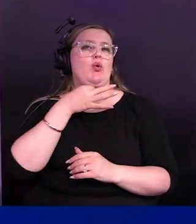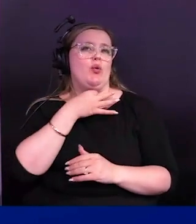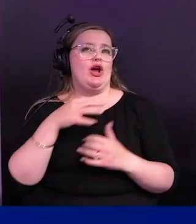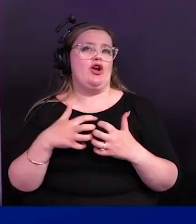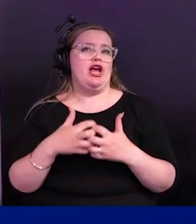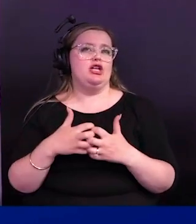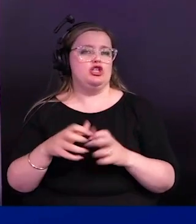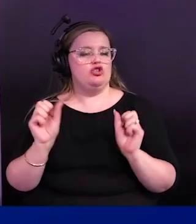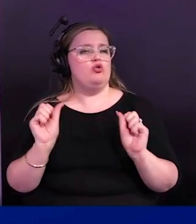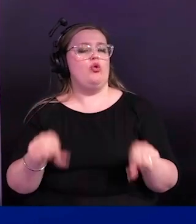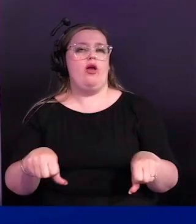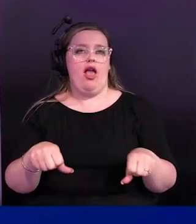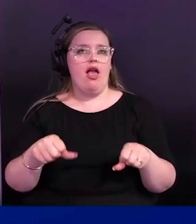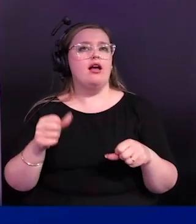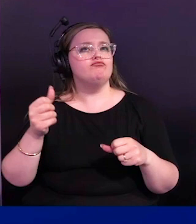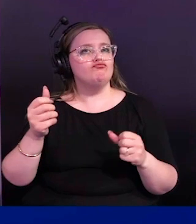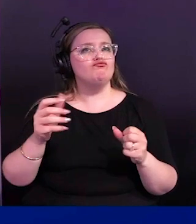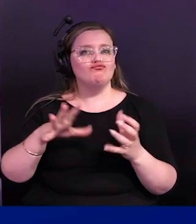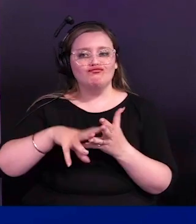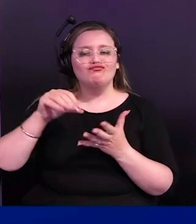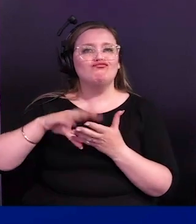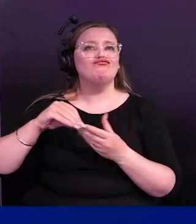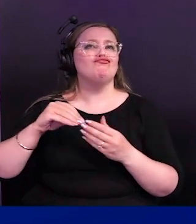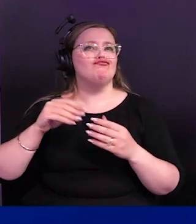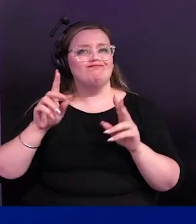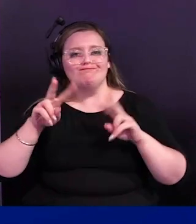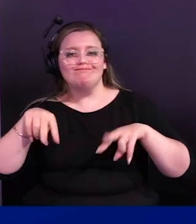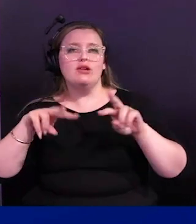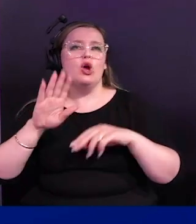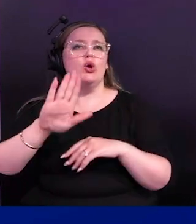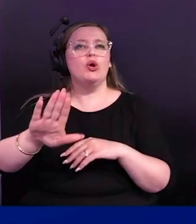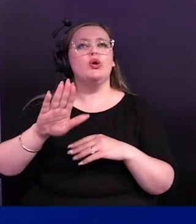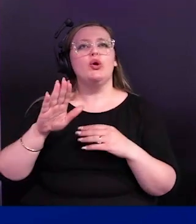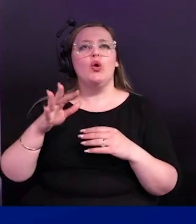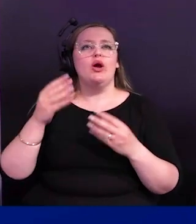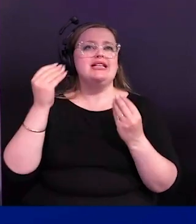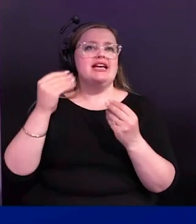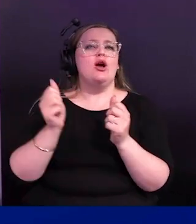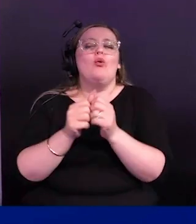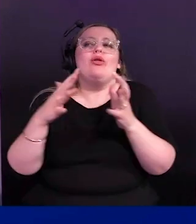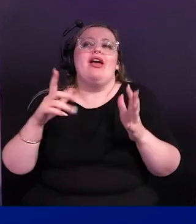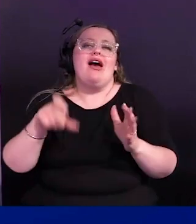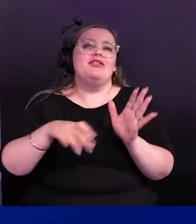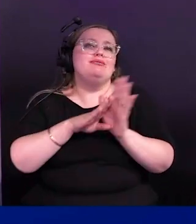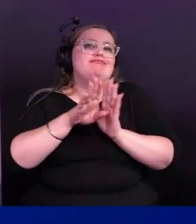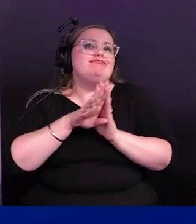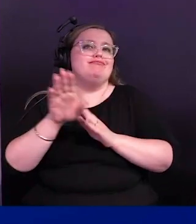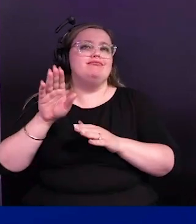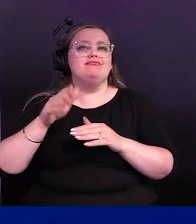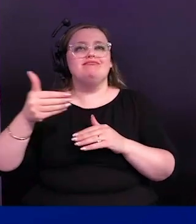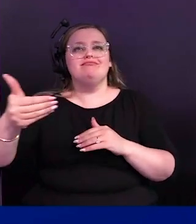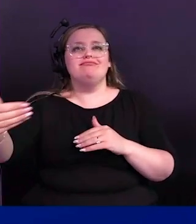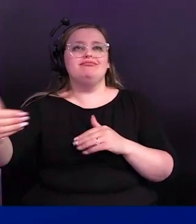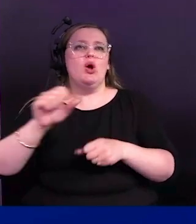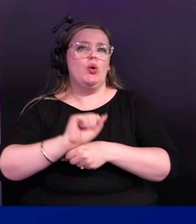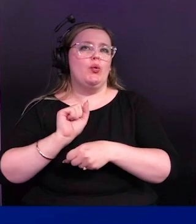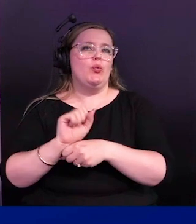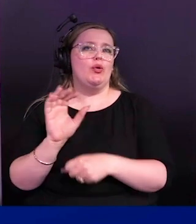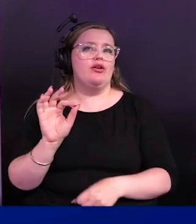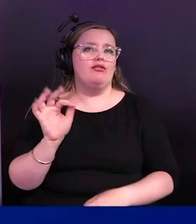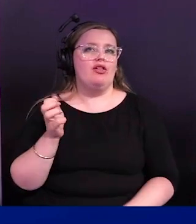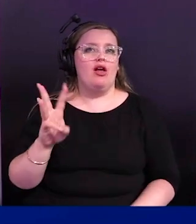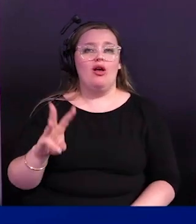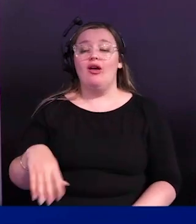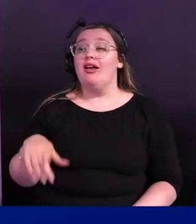insights on your CloudTrail data without the need to build any downstream workflows. Well, you had me at